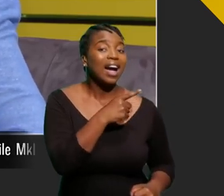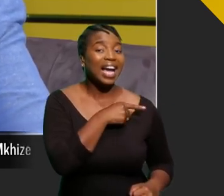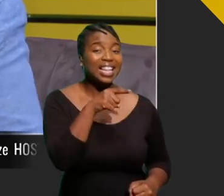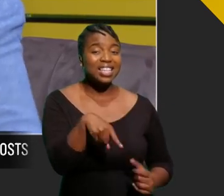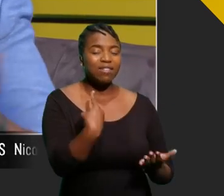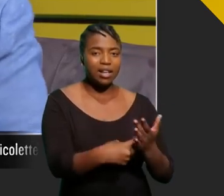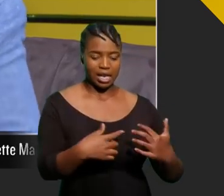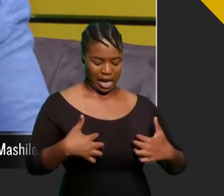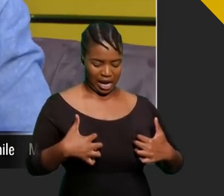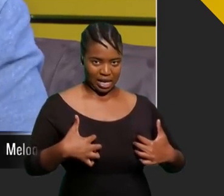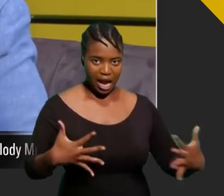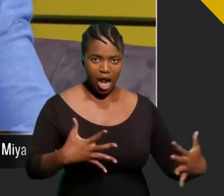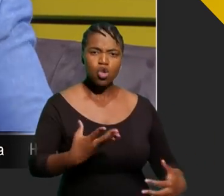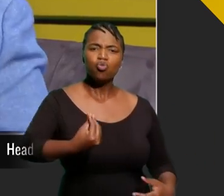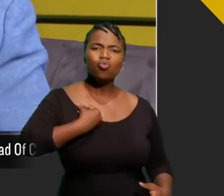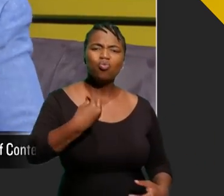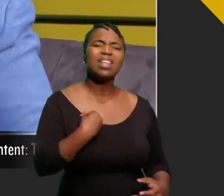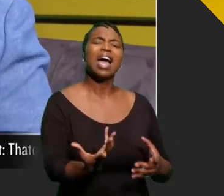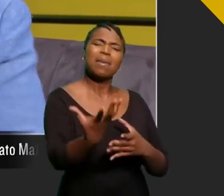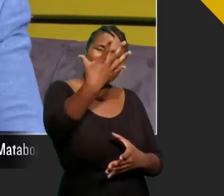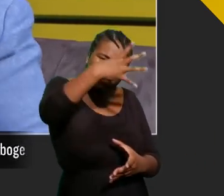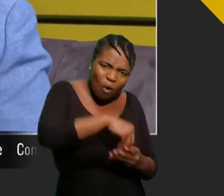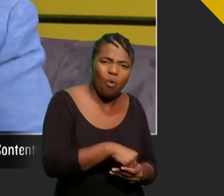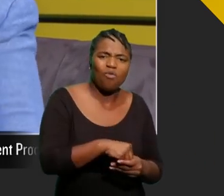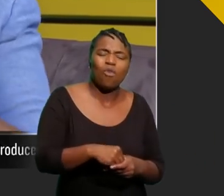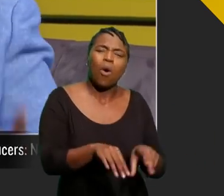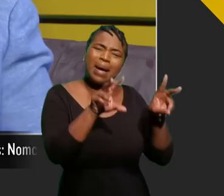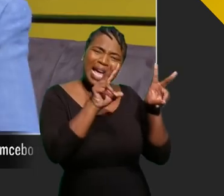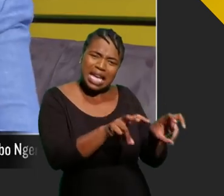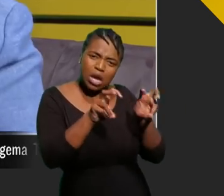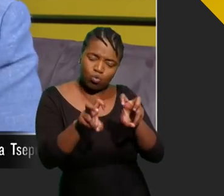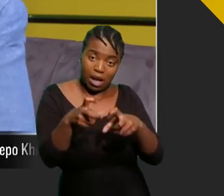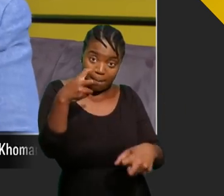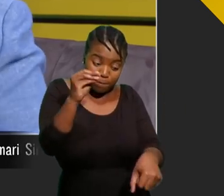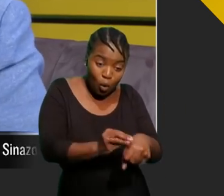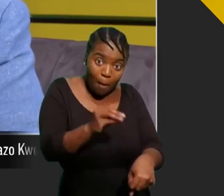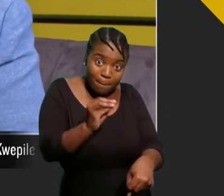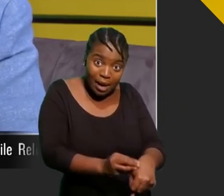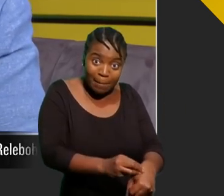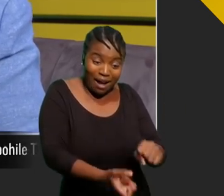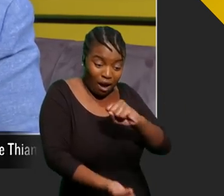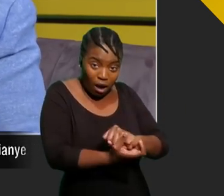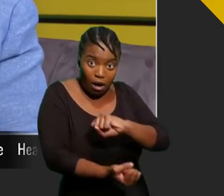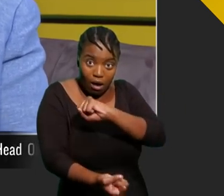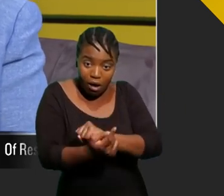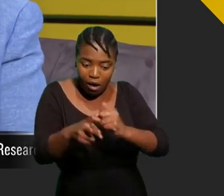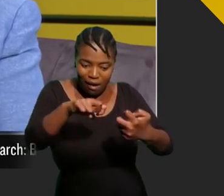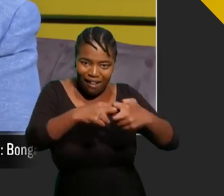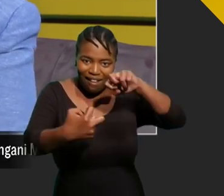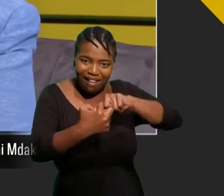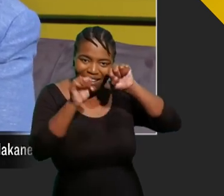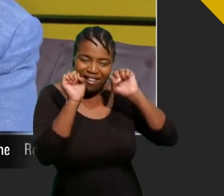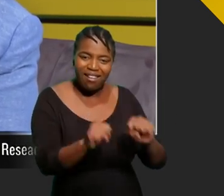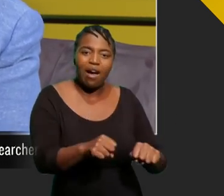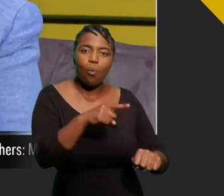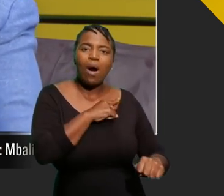is beginning to get the youth involved in all these issues in the governance of the country. Yeah. Because it's not just the